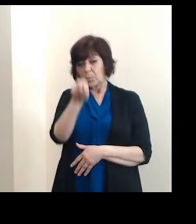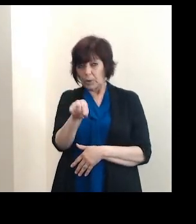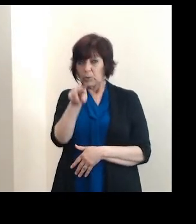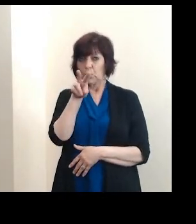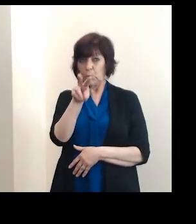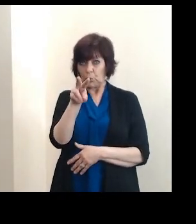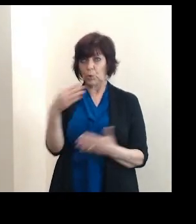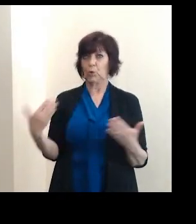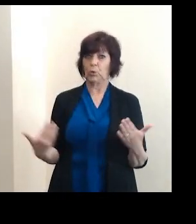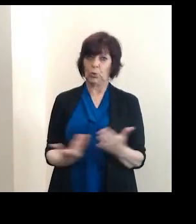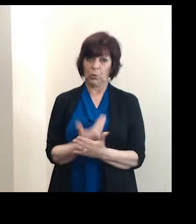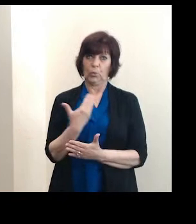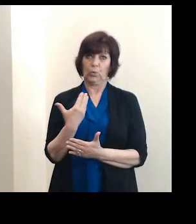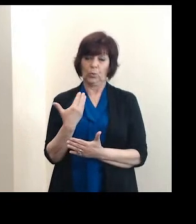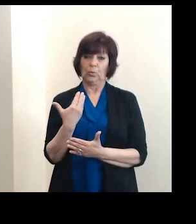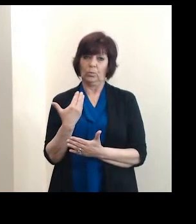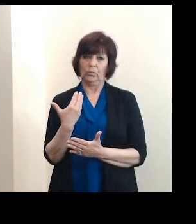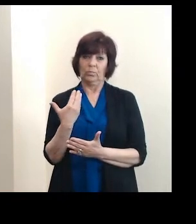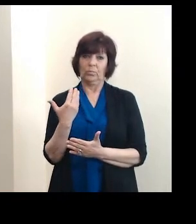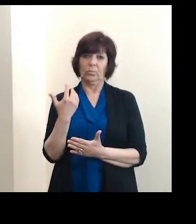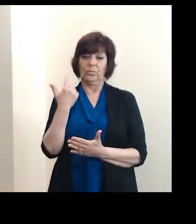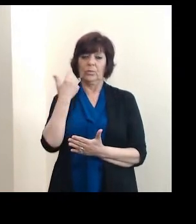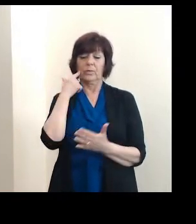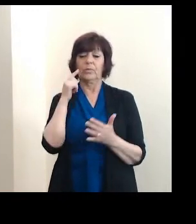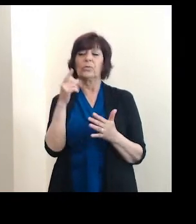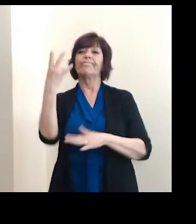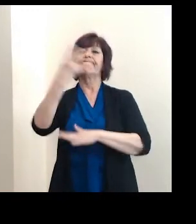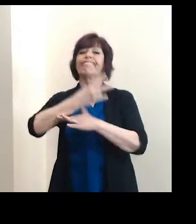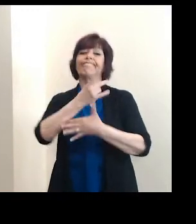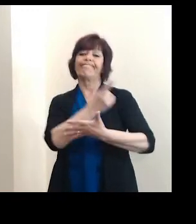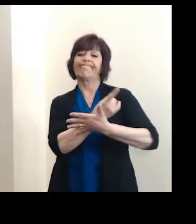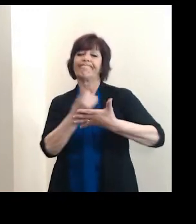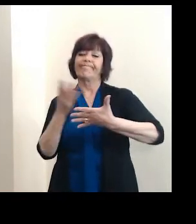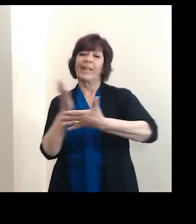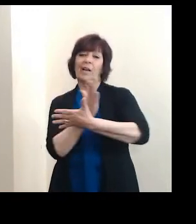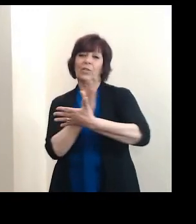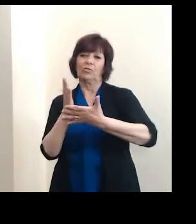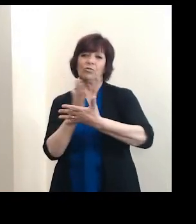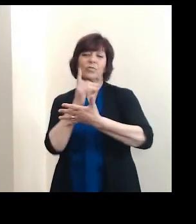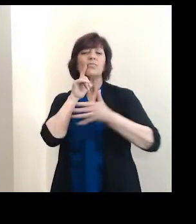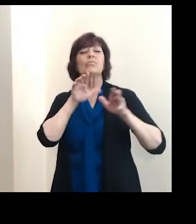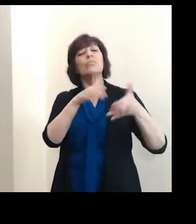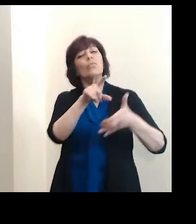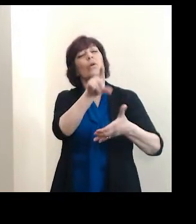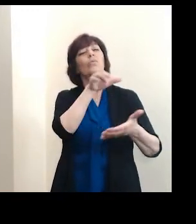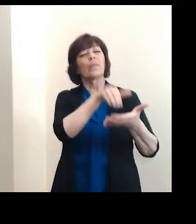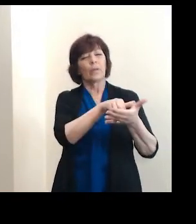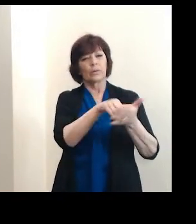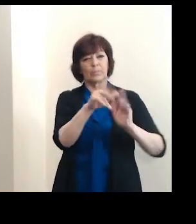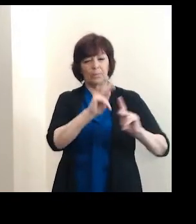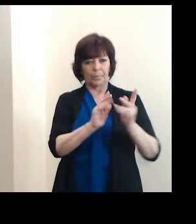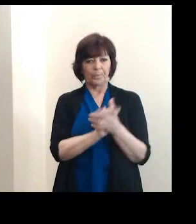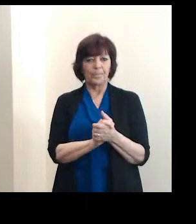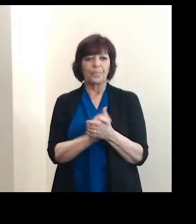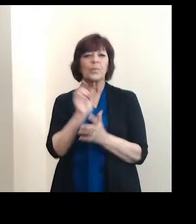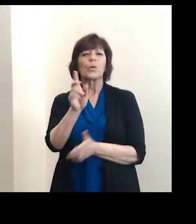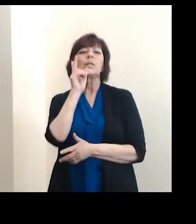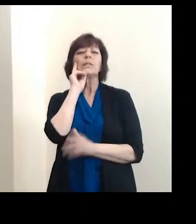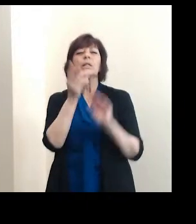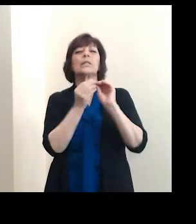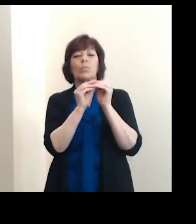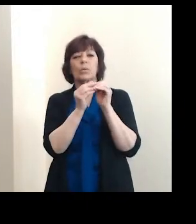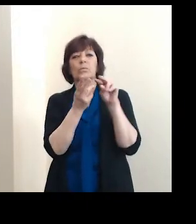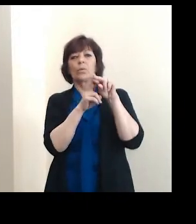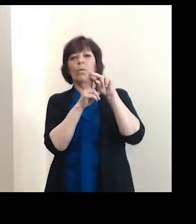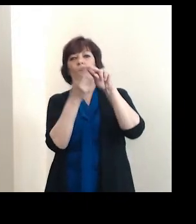346.2 new cases for a 7-day average for 100,000 persons. You'll see that number going